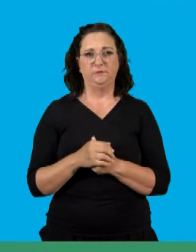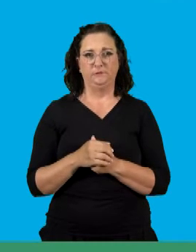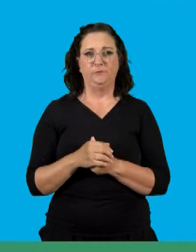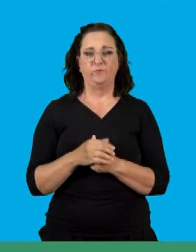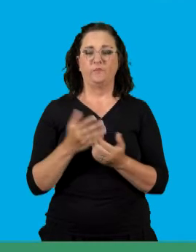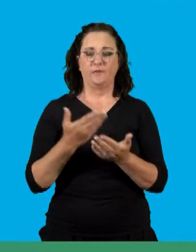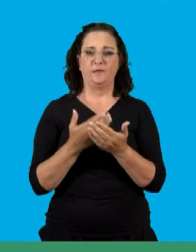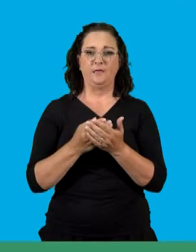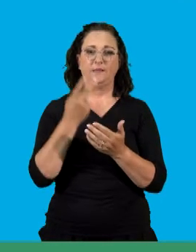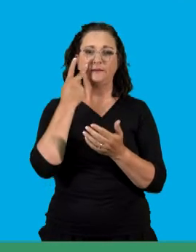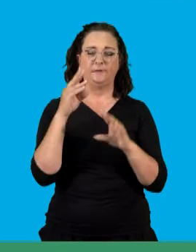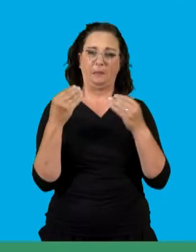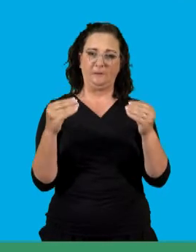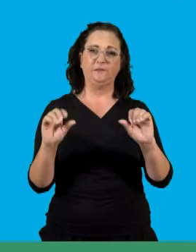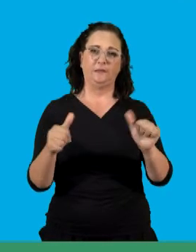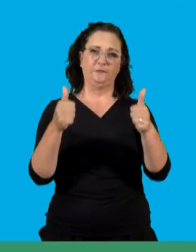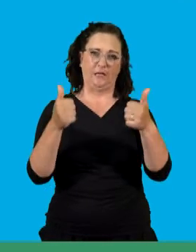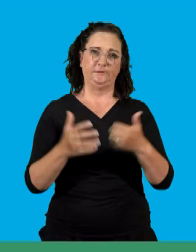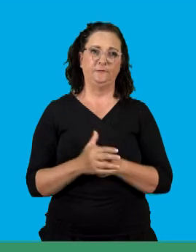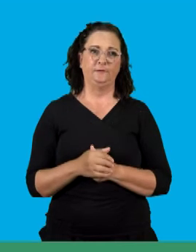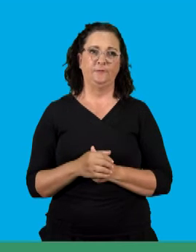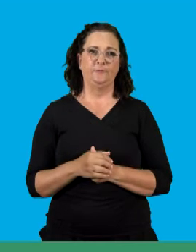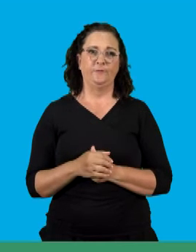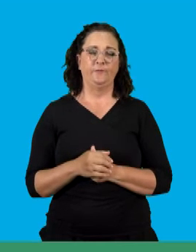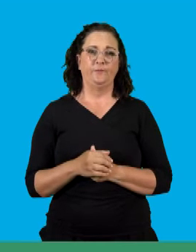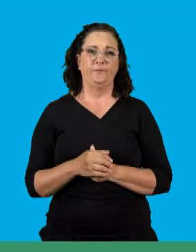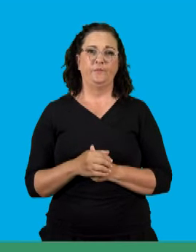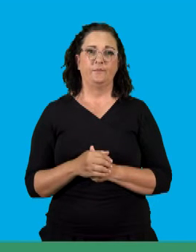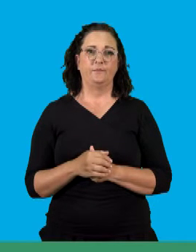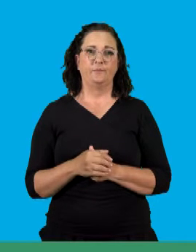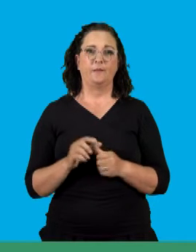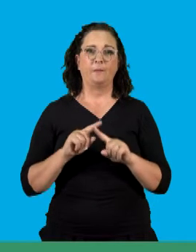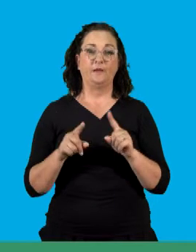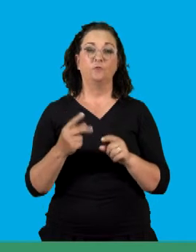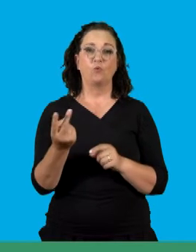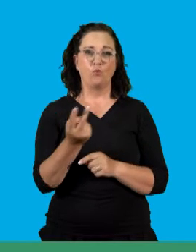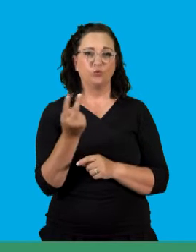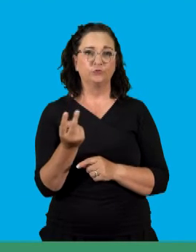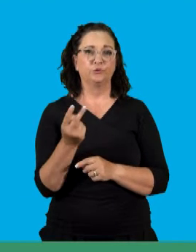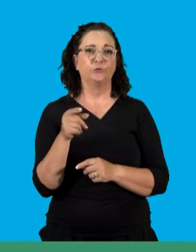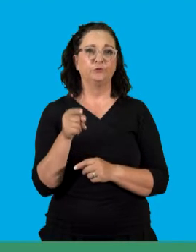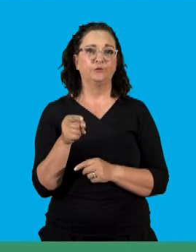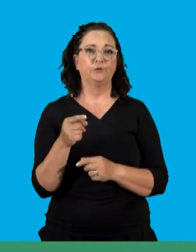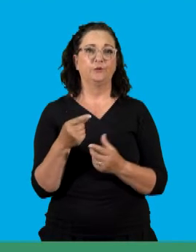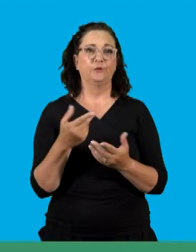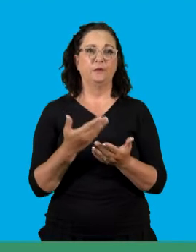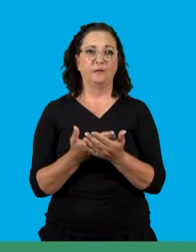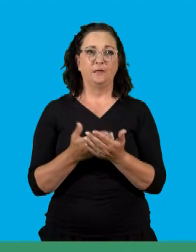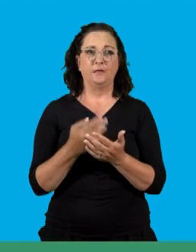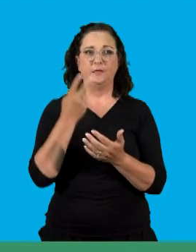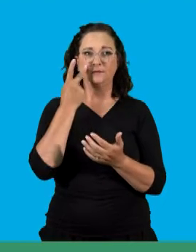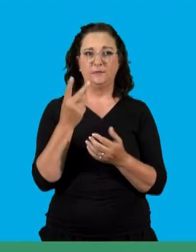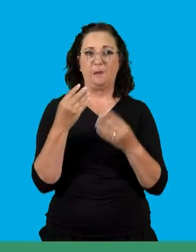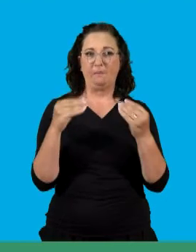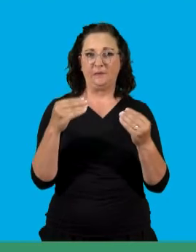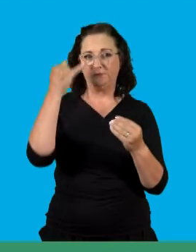lead to a success or business success. He is also determined he's also determined the viability